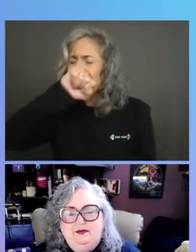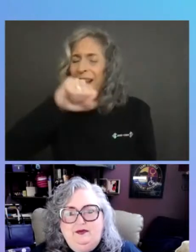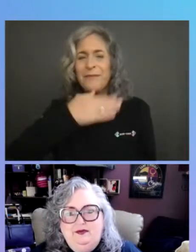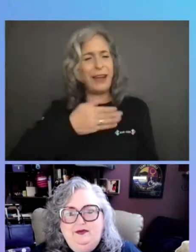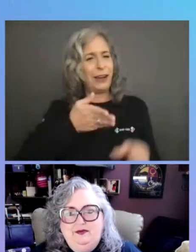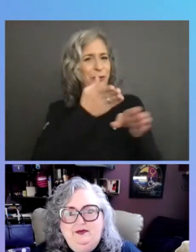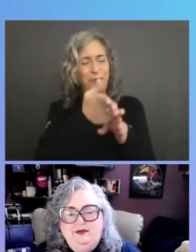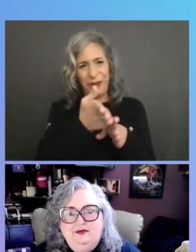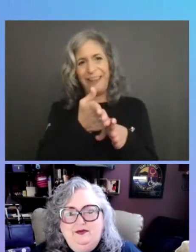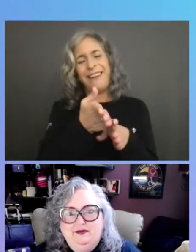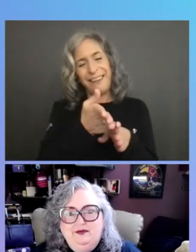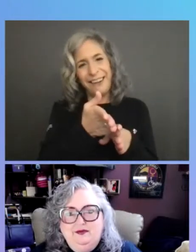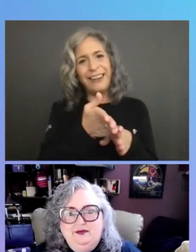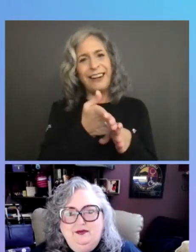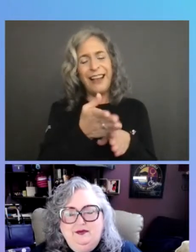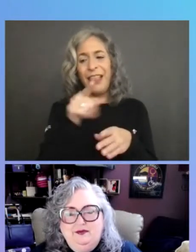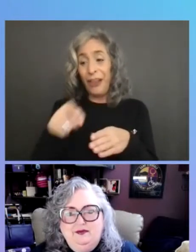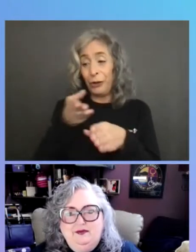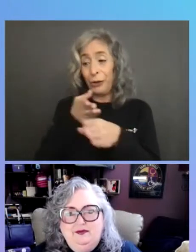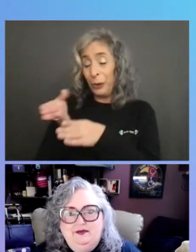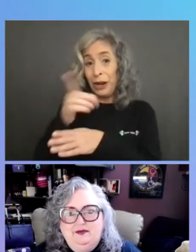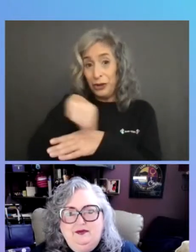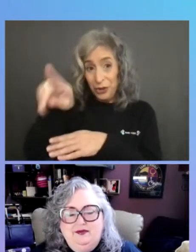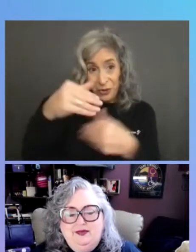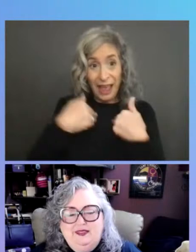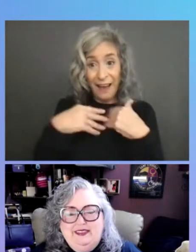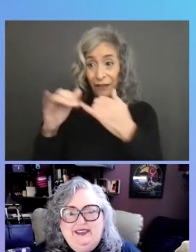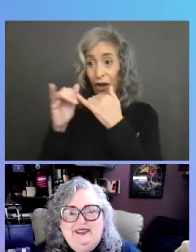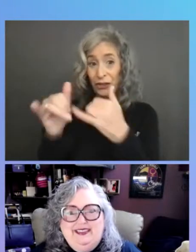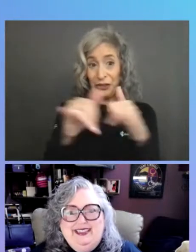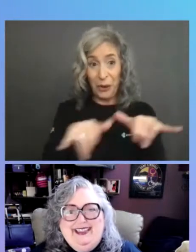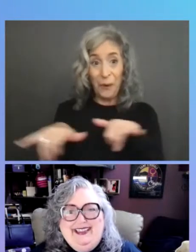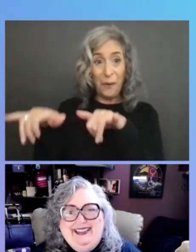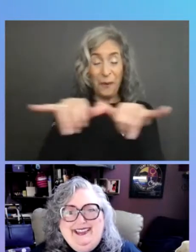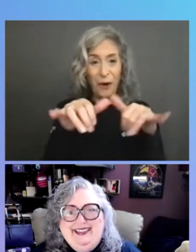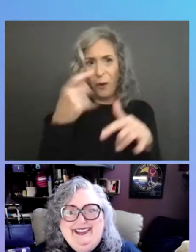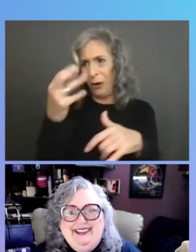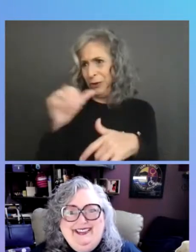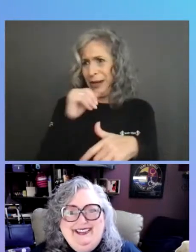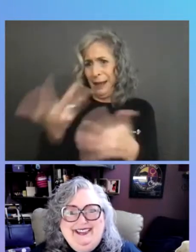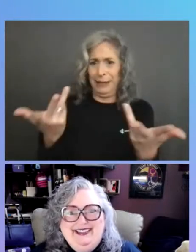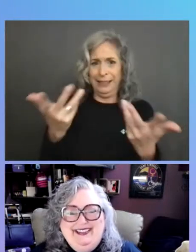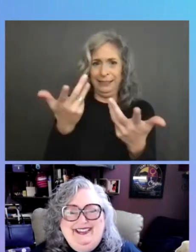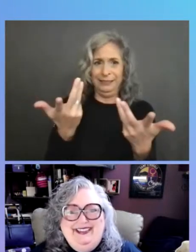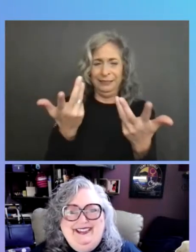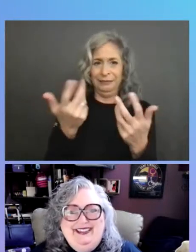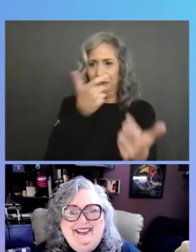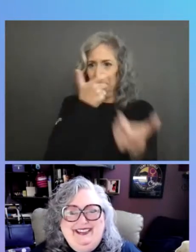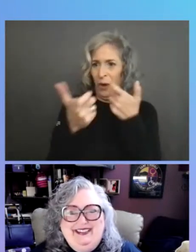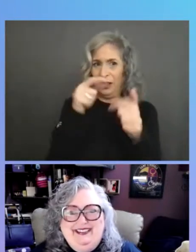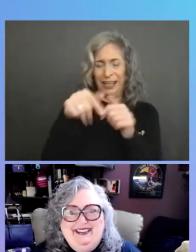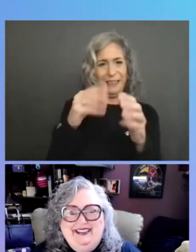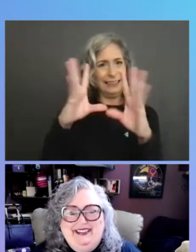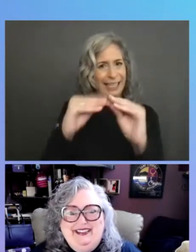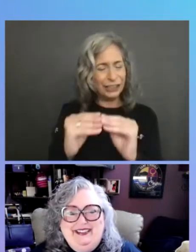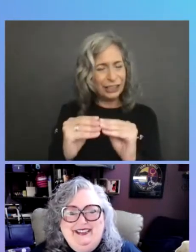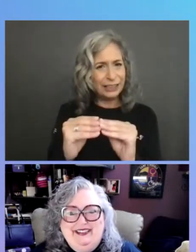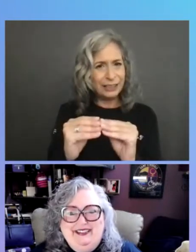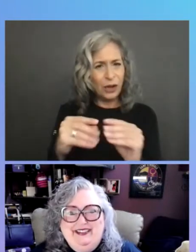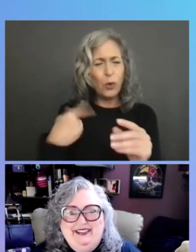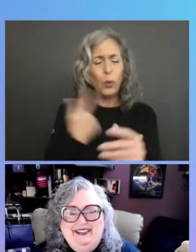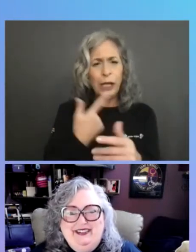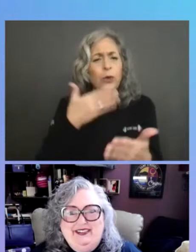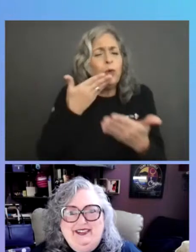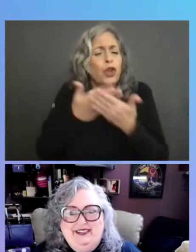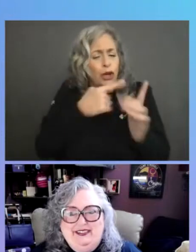have, and the careers that a lot of you have, or else you wouldn't be listening into this session, is that when we say we do some good in the world,